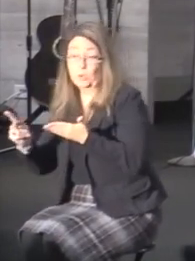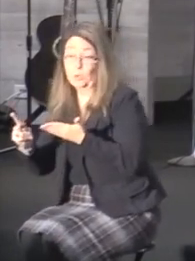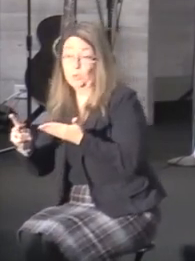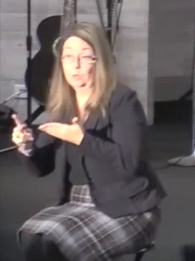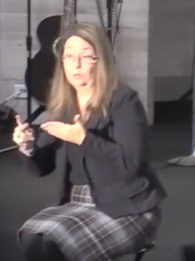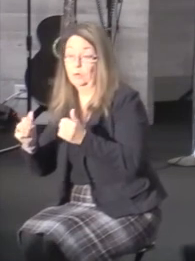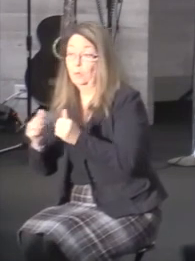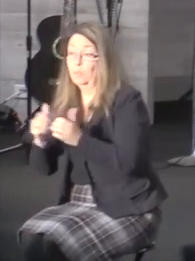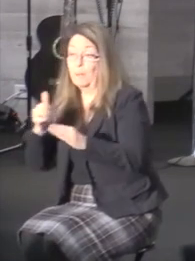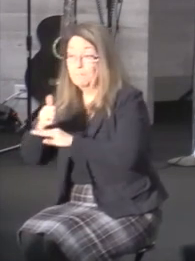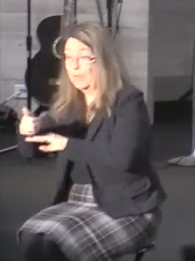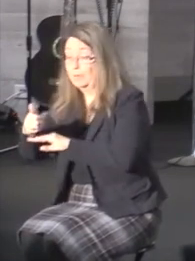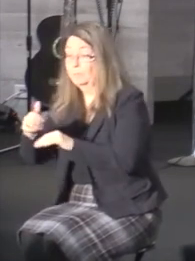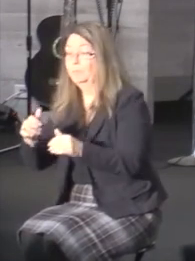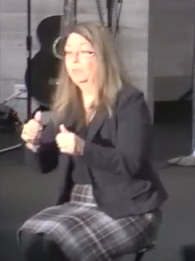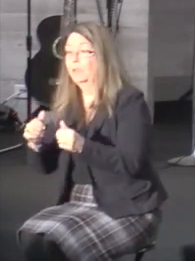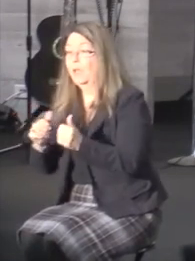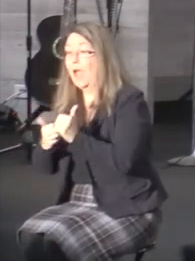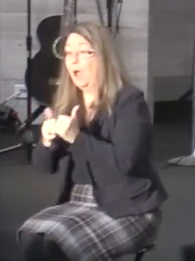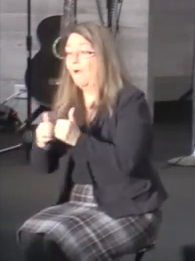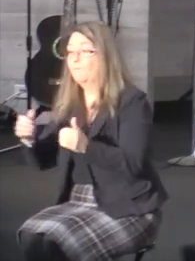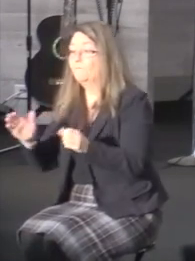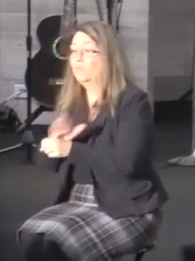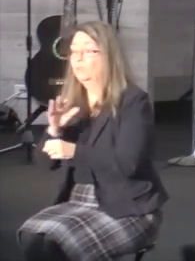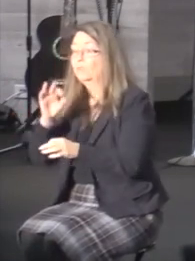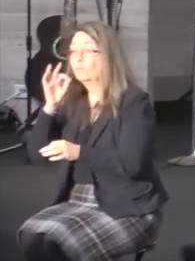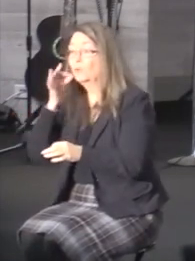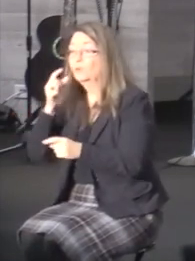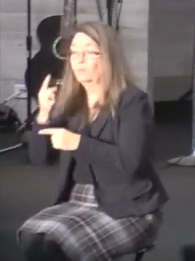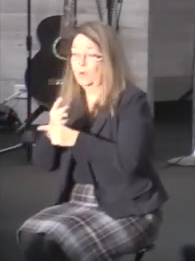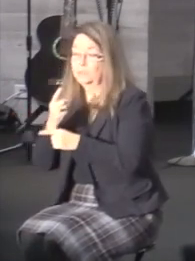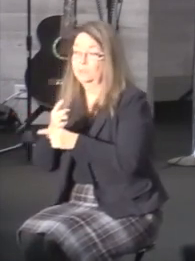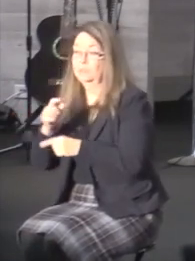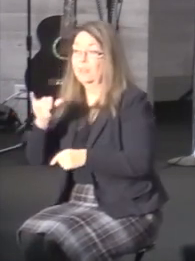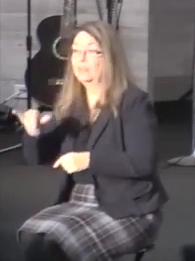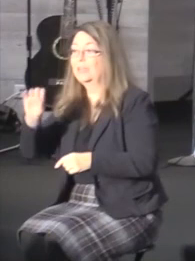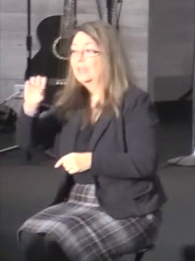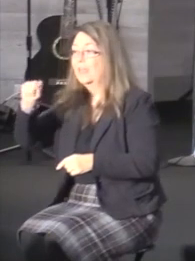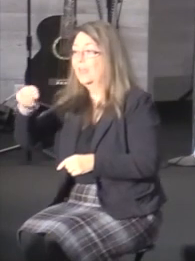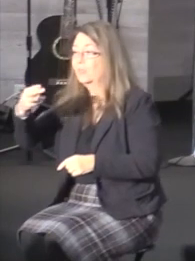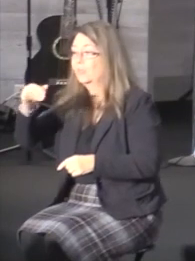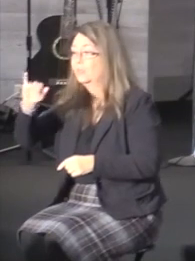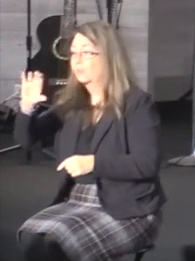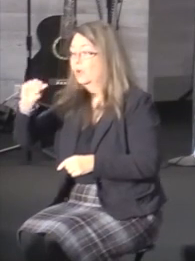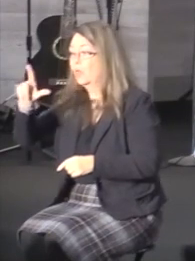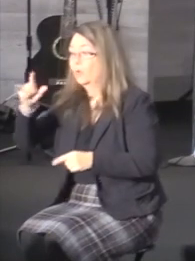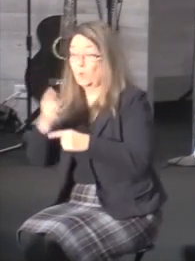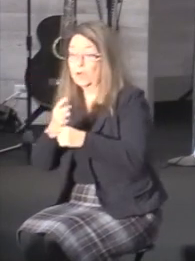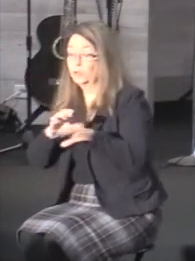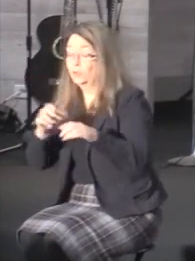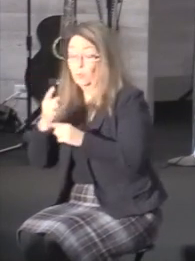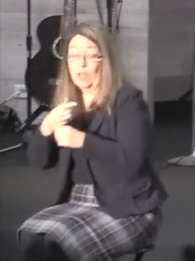be blameless, by being filled with the fruit of righteousness. This is ethical righteousness. Here's simply what it means. Do the right